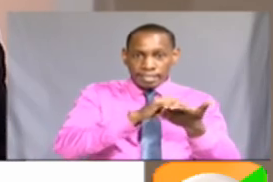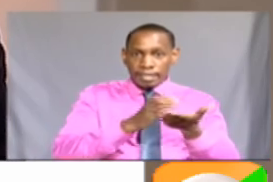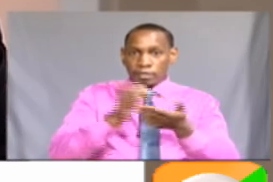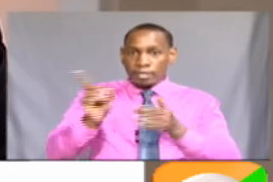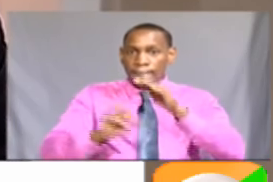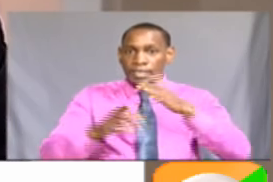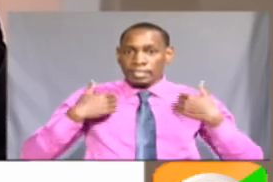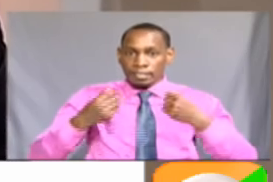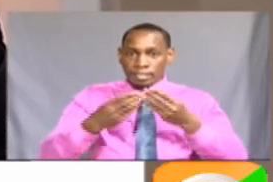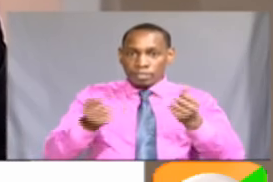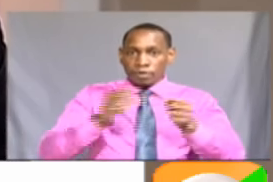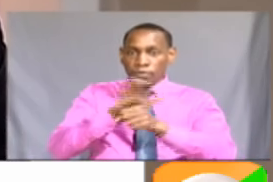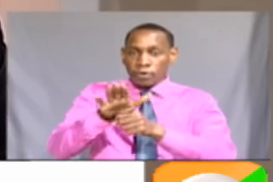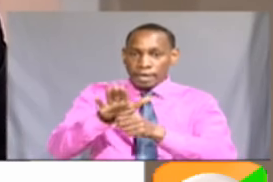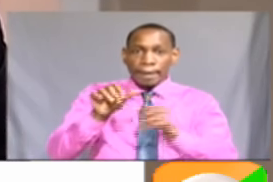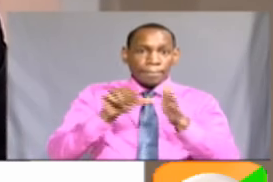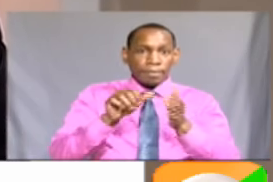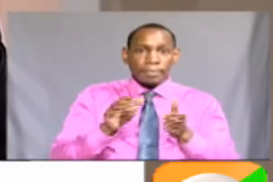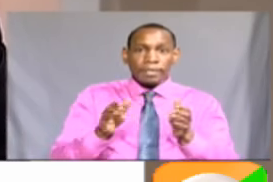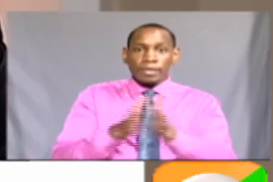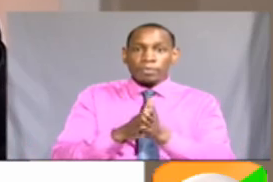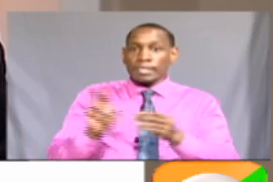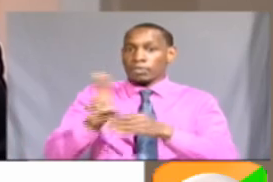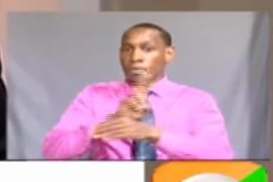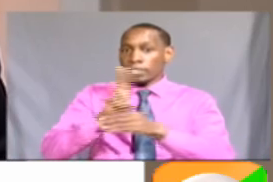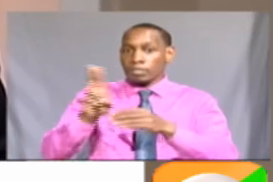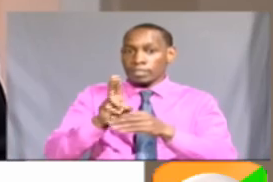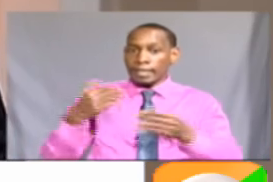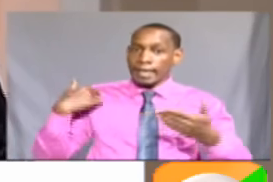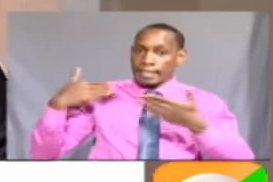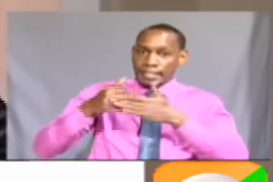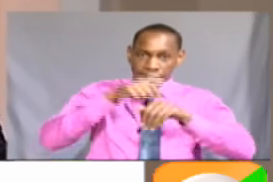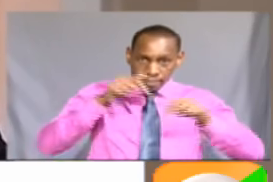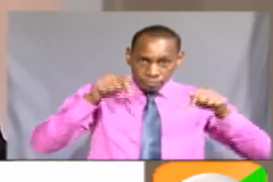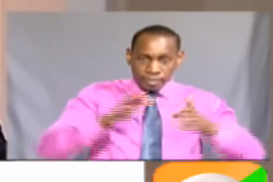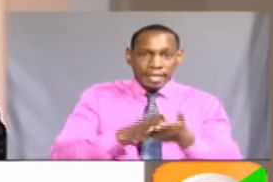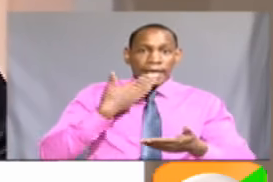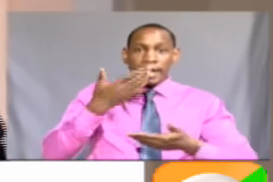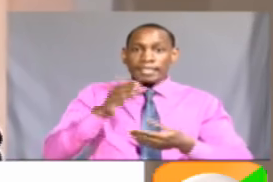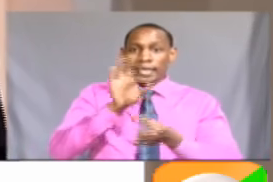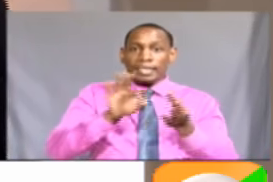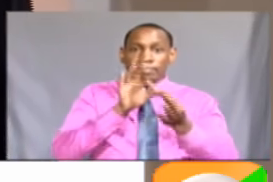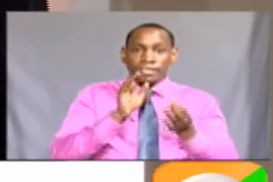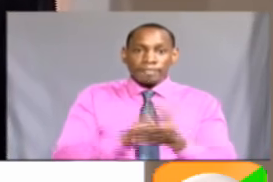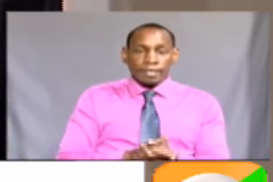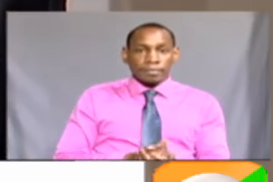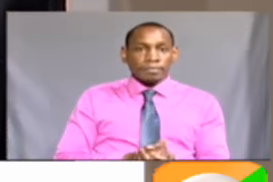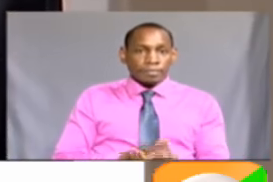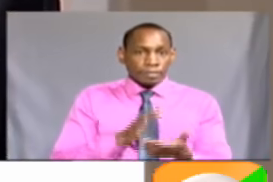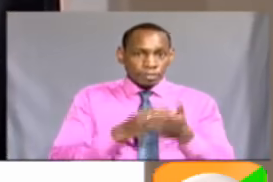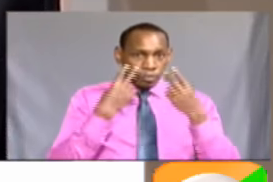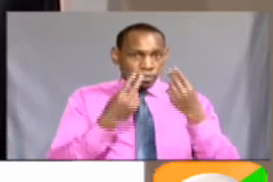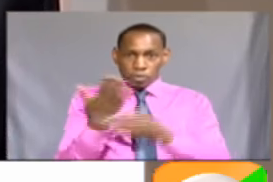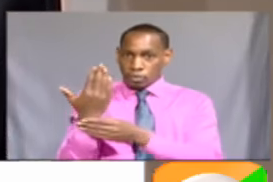of Health for the fight against COVID-19 pandemic and its utilization to date. And the answers were very specific. Actually, I looked